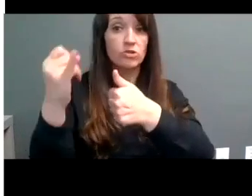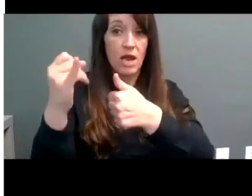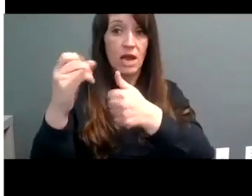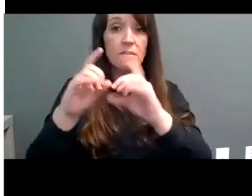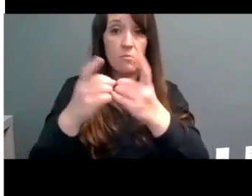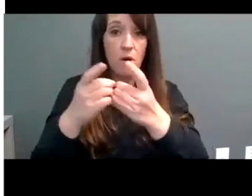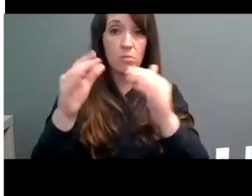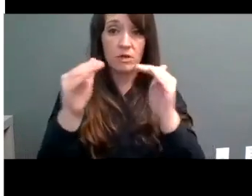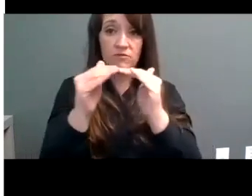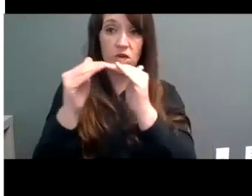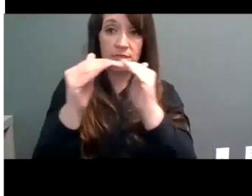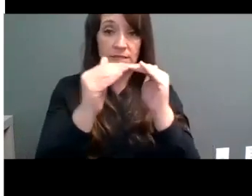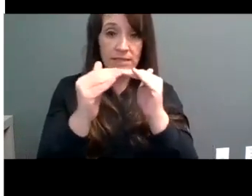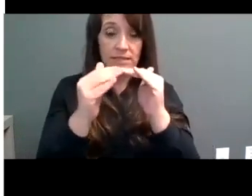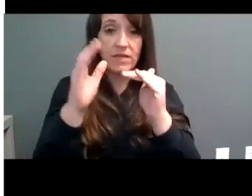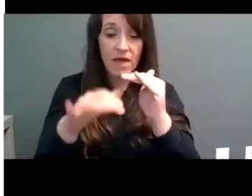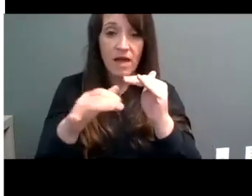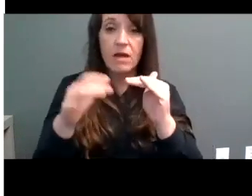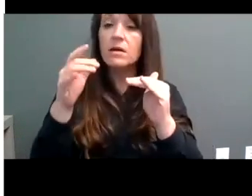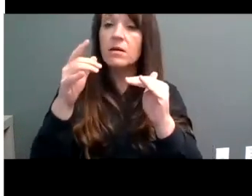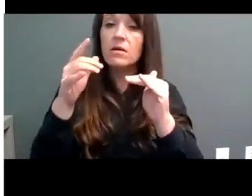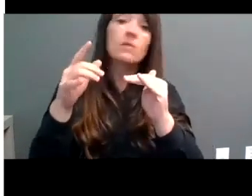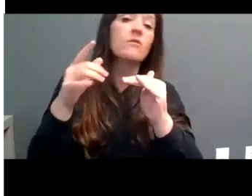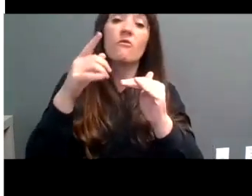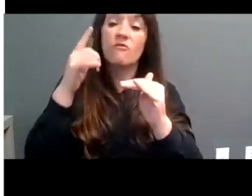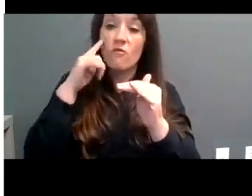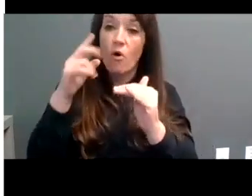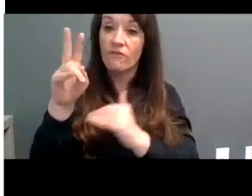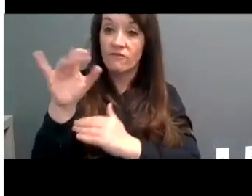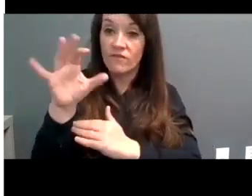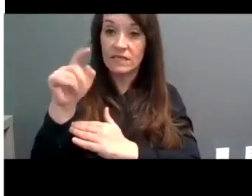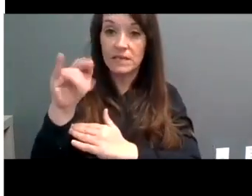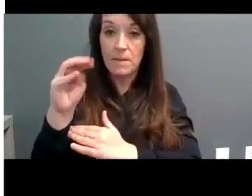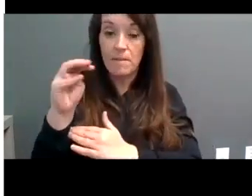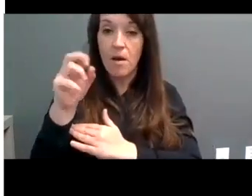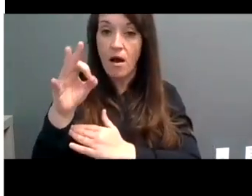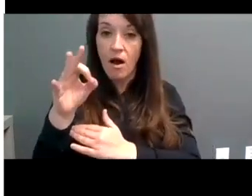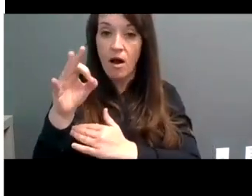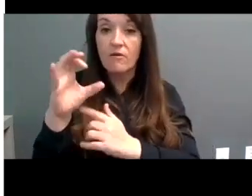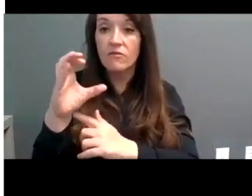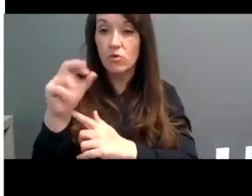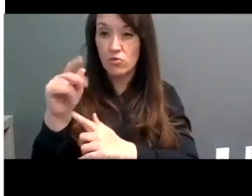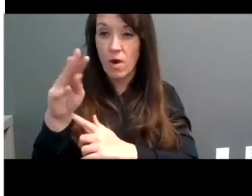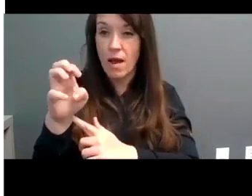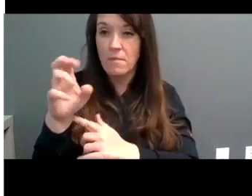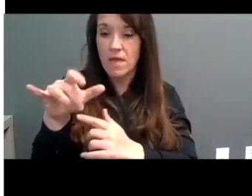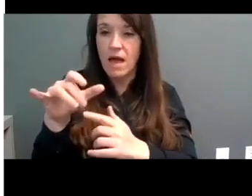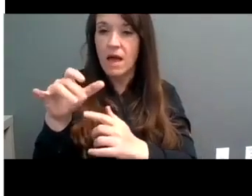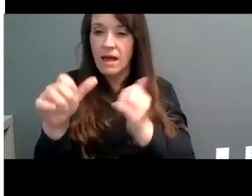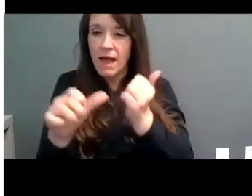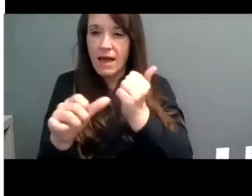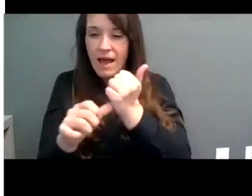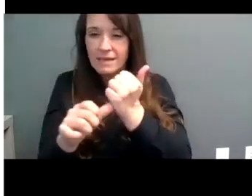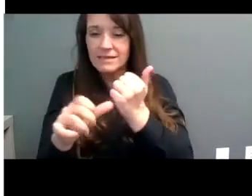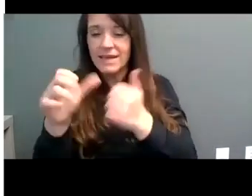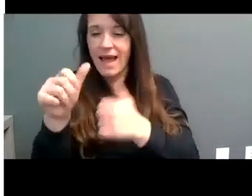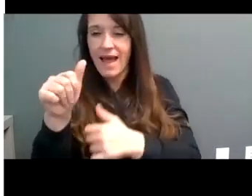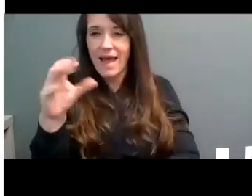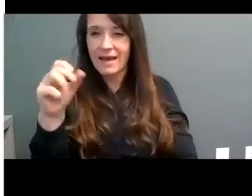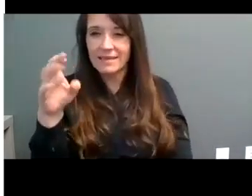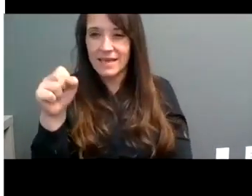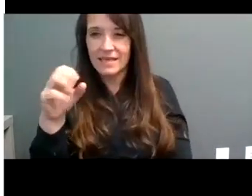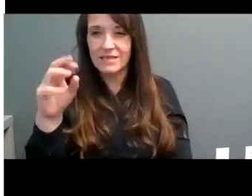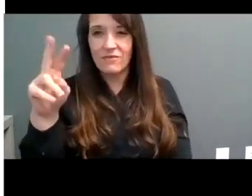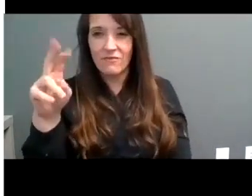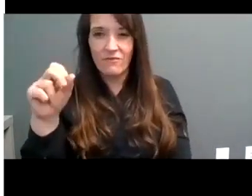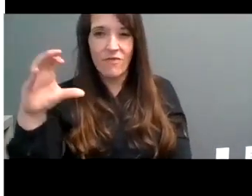to the Victims of Crime Act known as VOCA. One element of OVC's mission is to both plan for and respond to